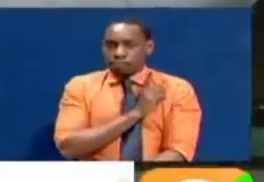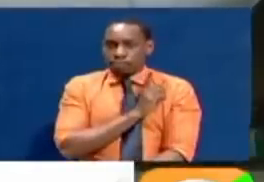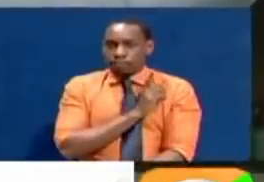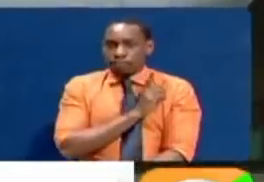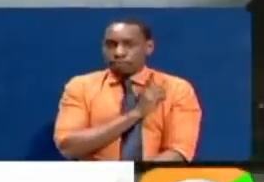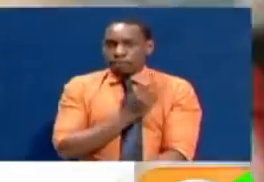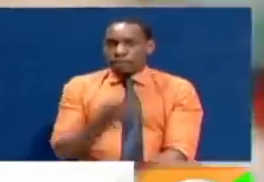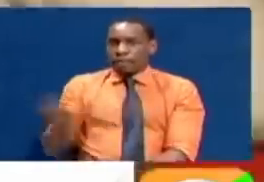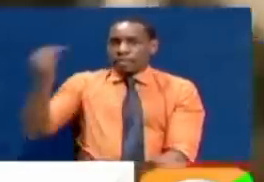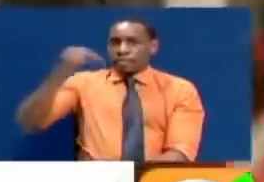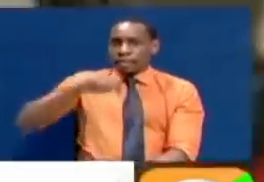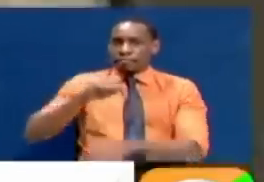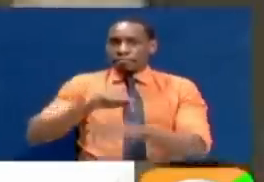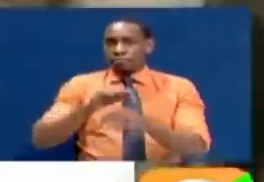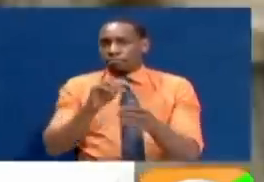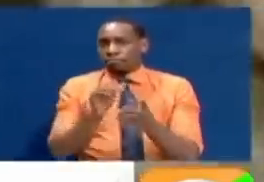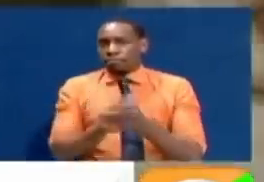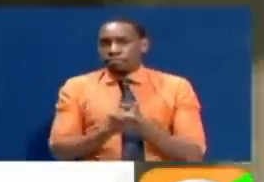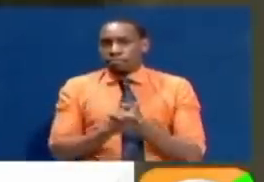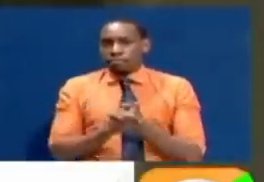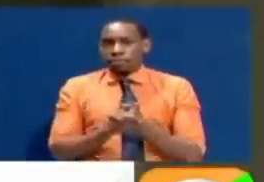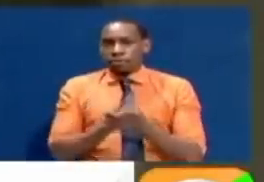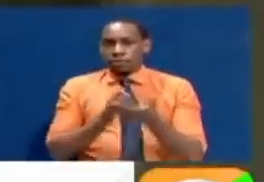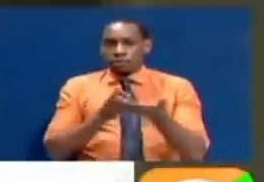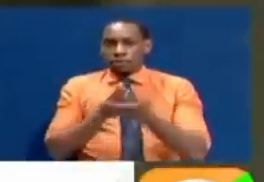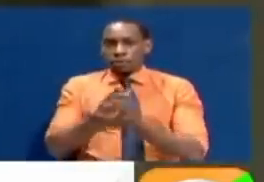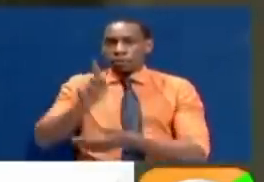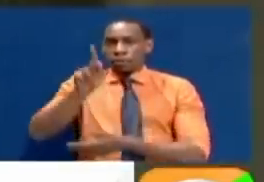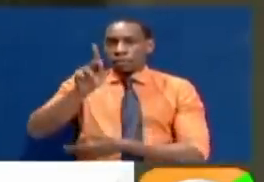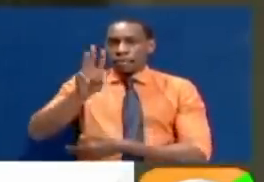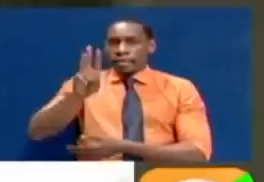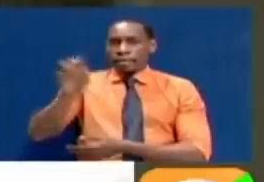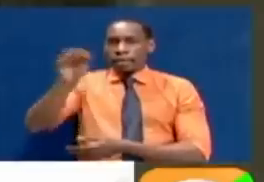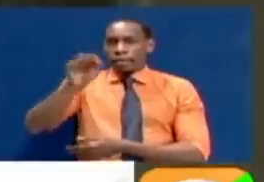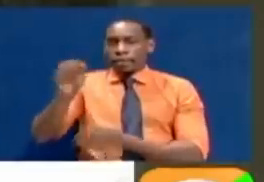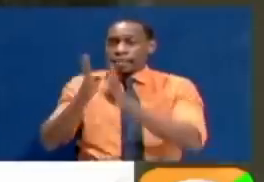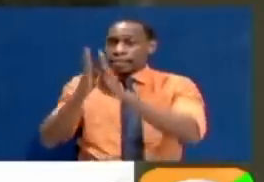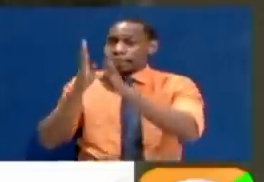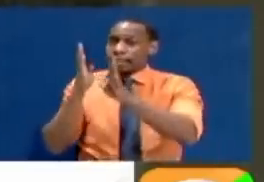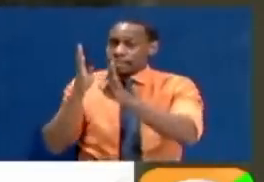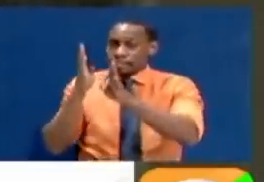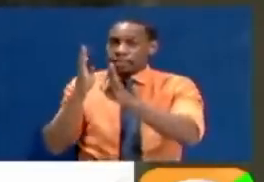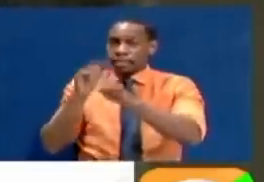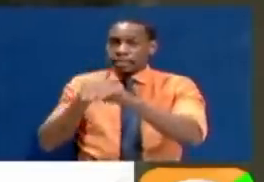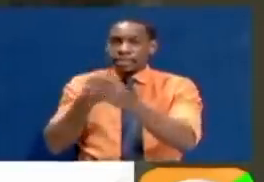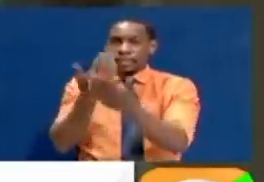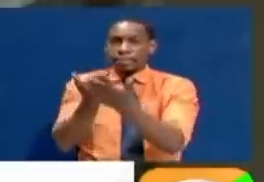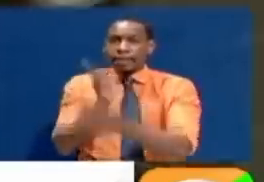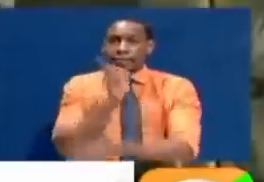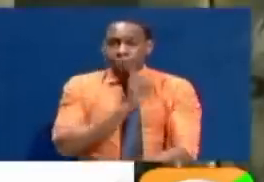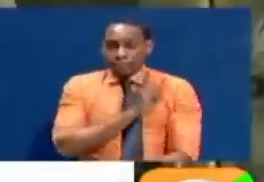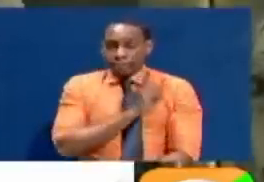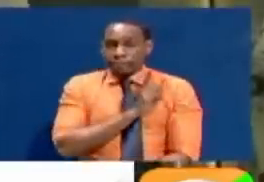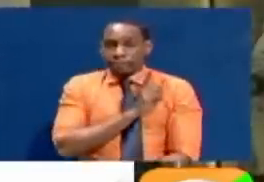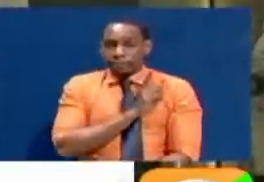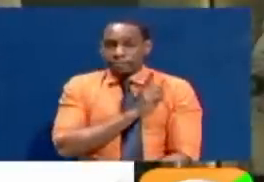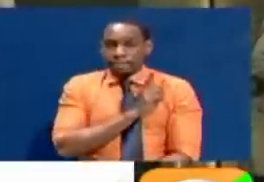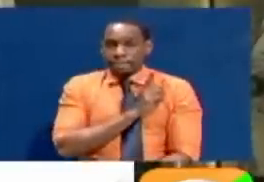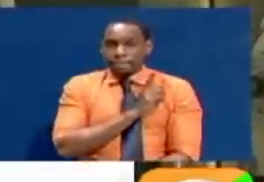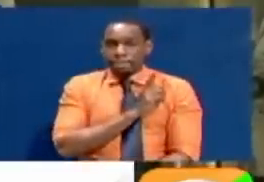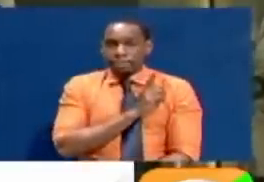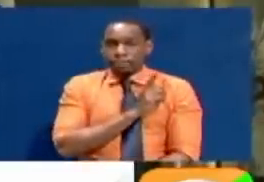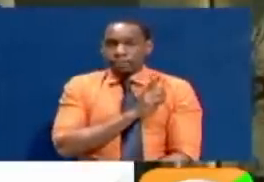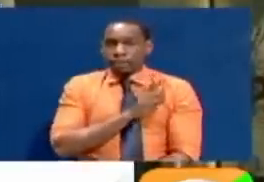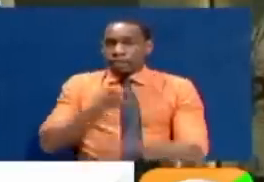we came here aboard a KWS bus, and on arriving here,